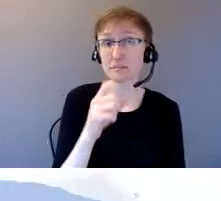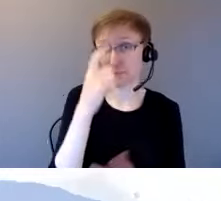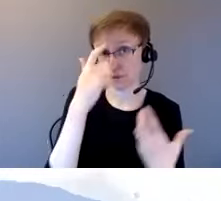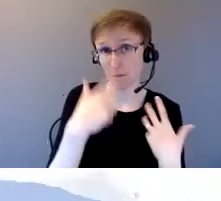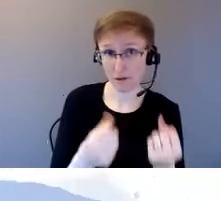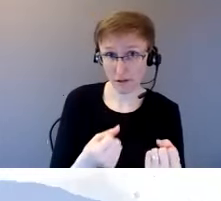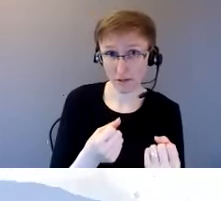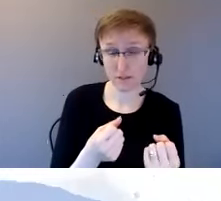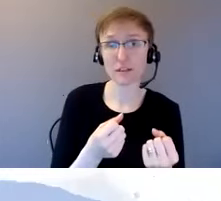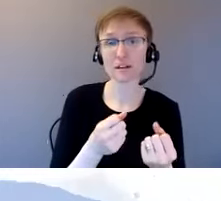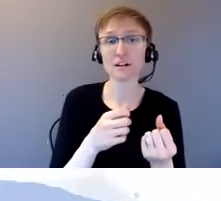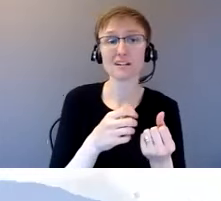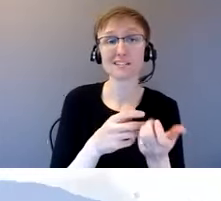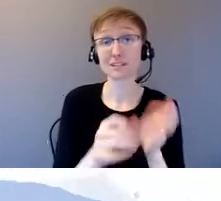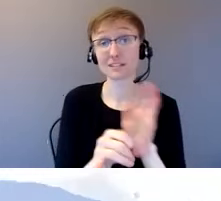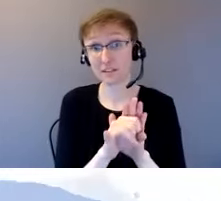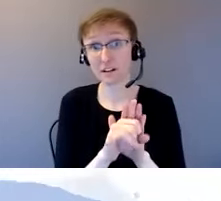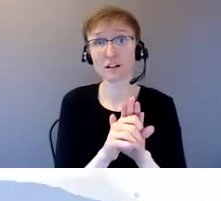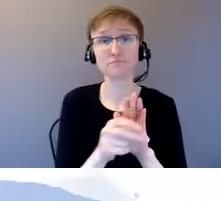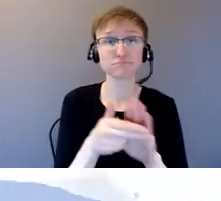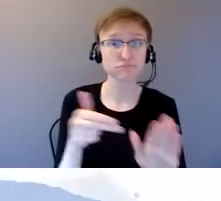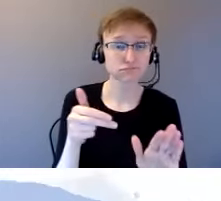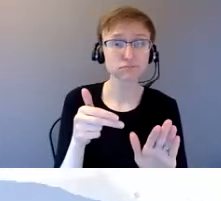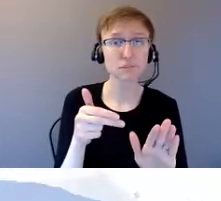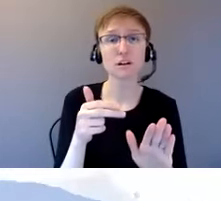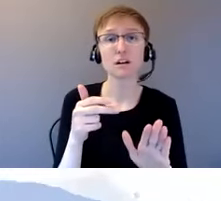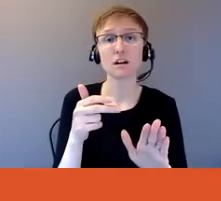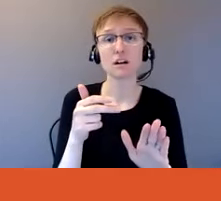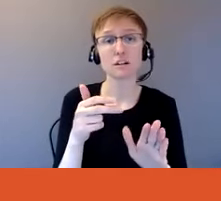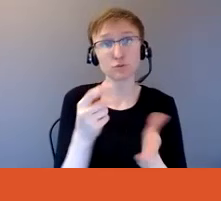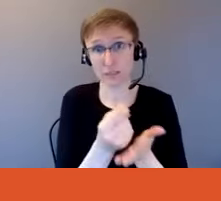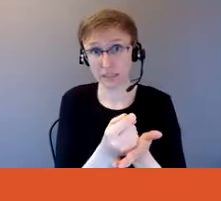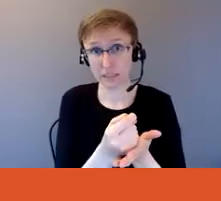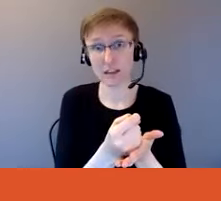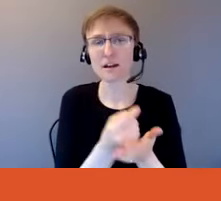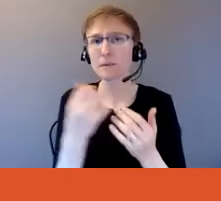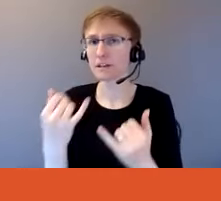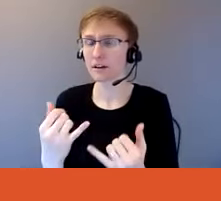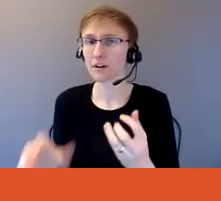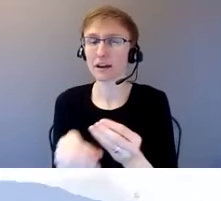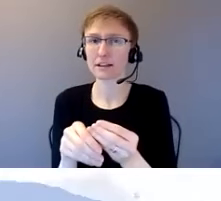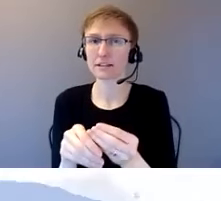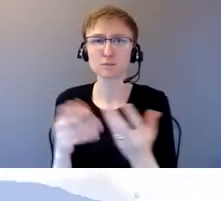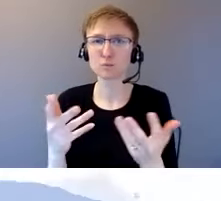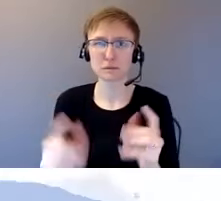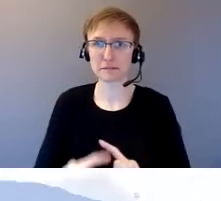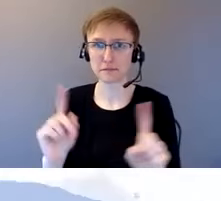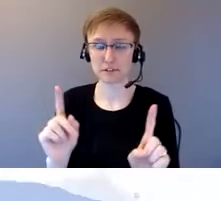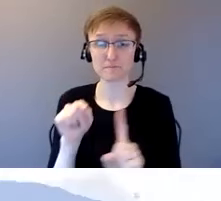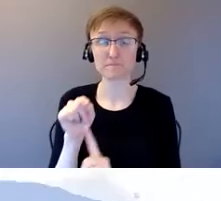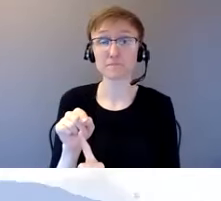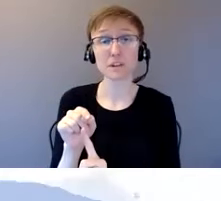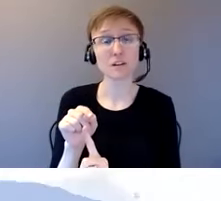conditions, symptoms of all forms, I guess in geriatric psychiatry, a few things that are unique are, of course, we deal a lot with people